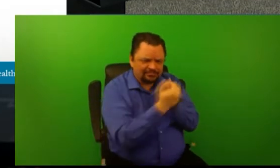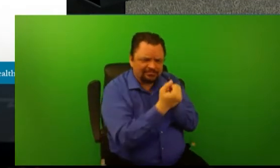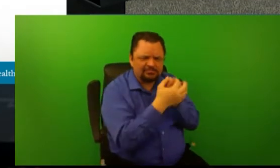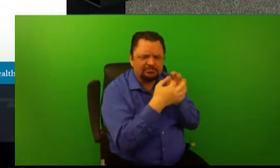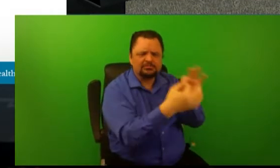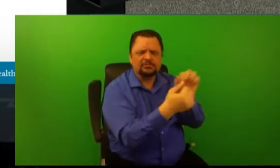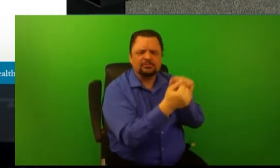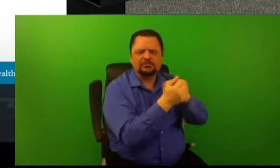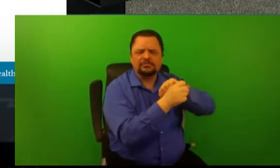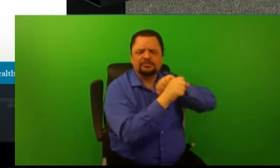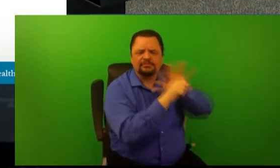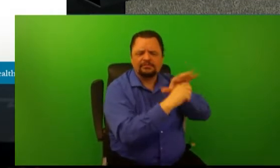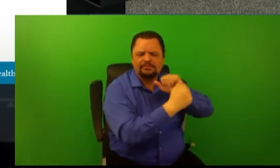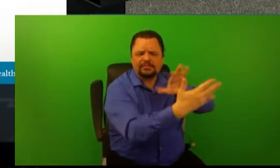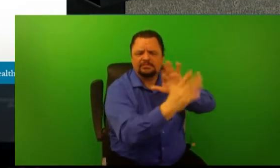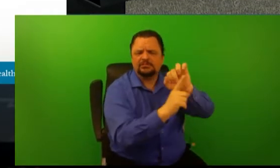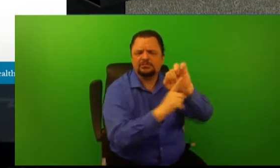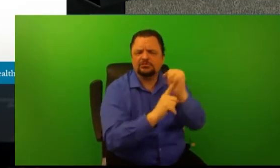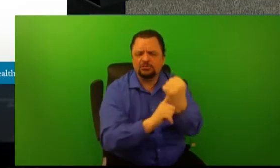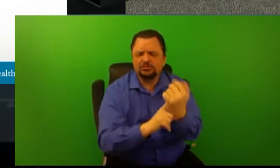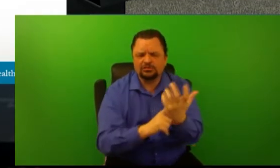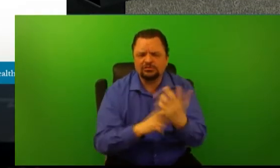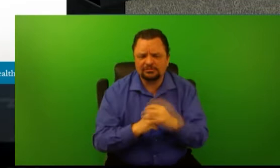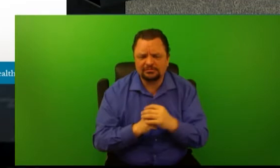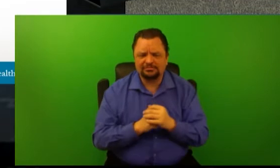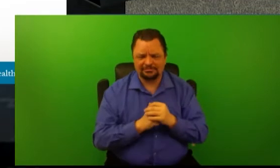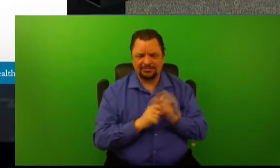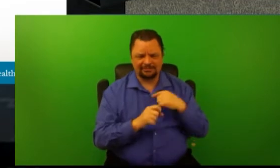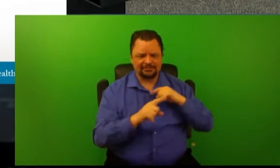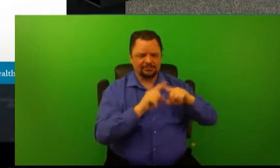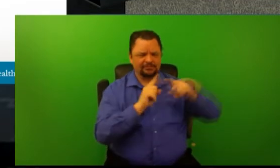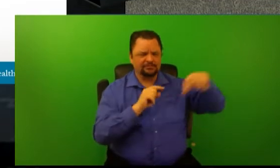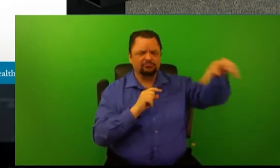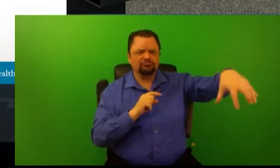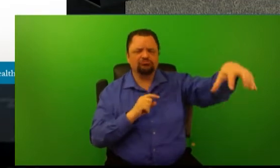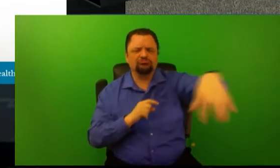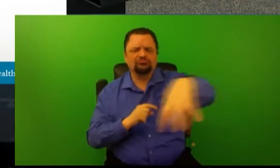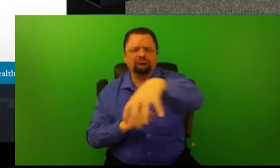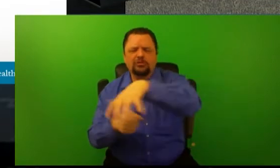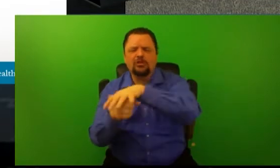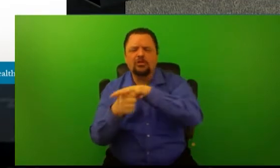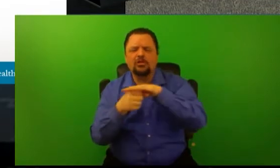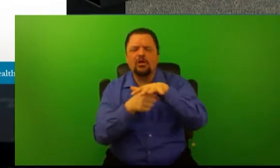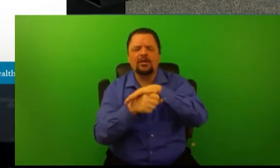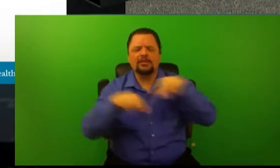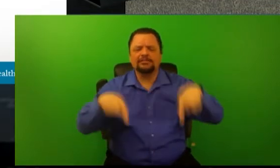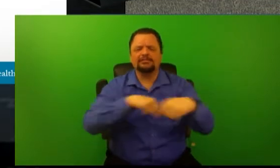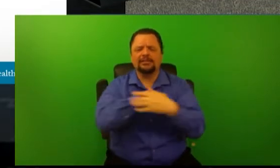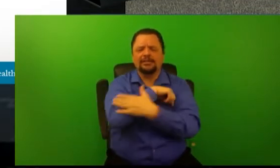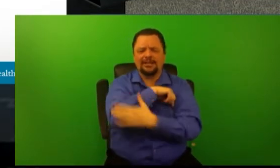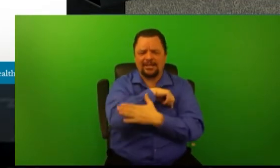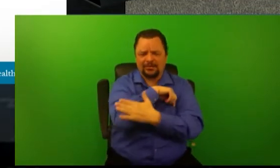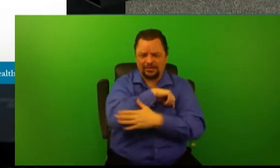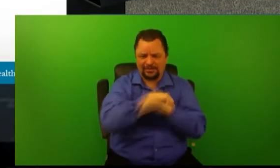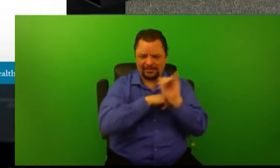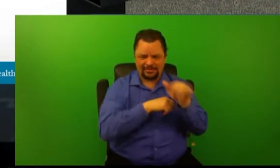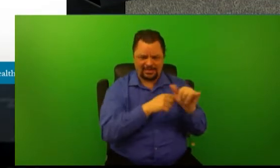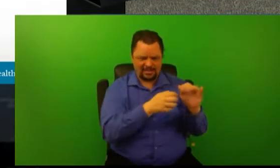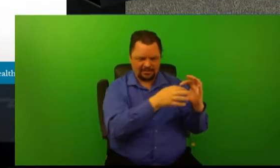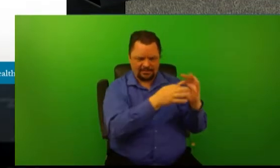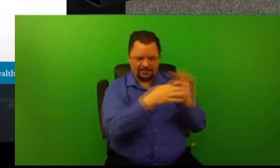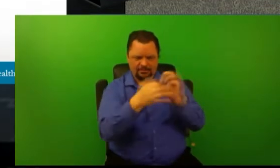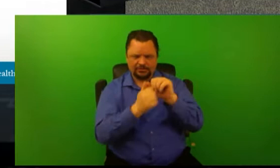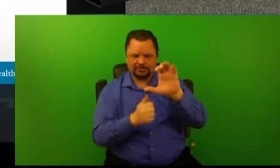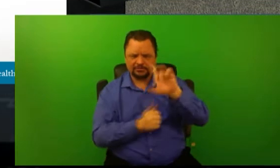response. Our testing sites located throughout the county administered in conjunction with